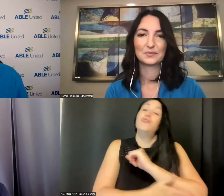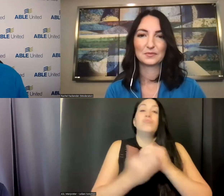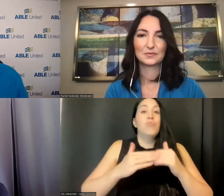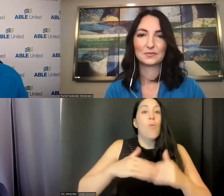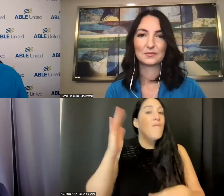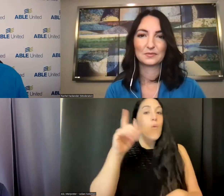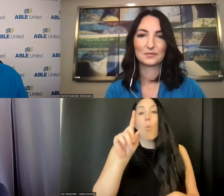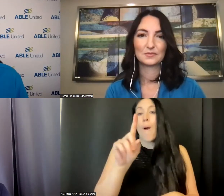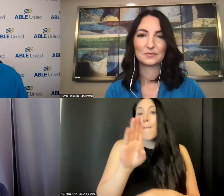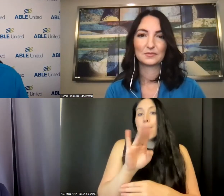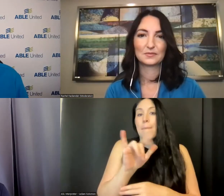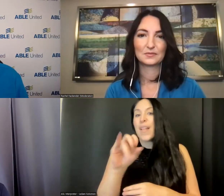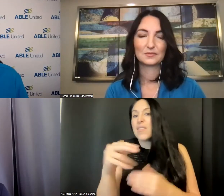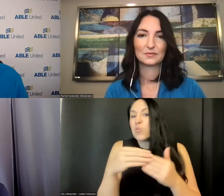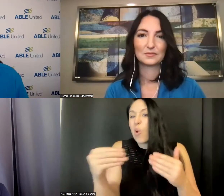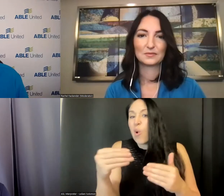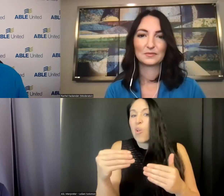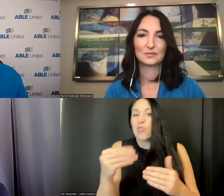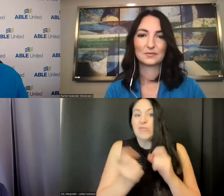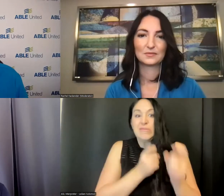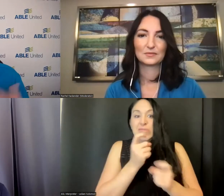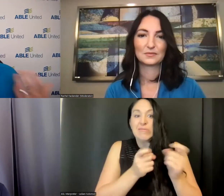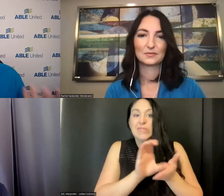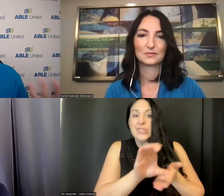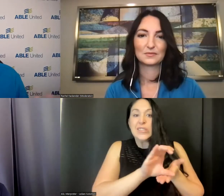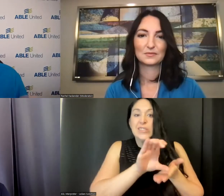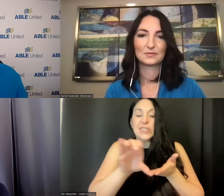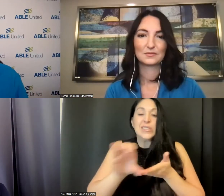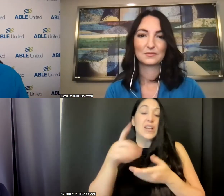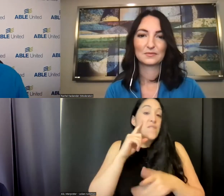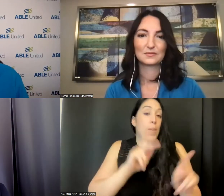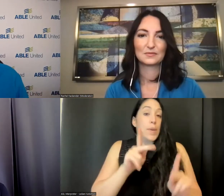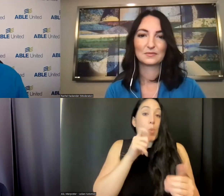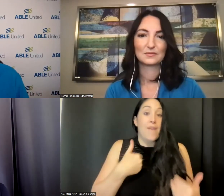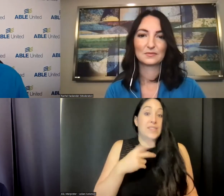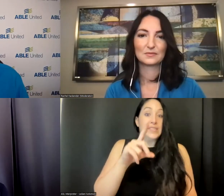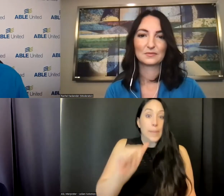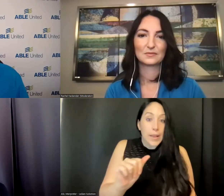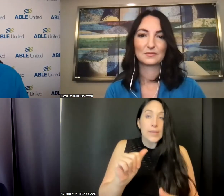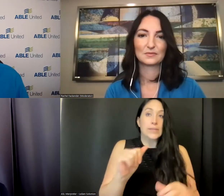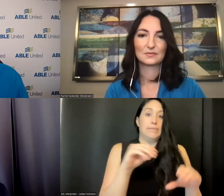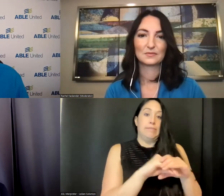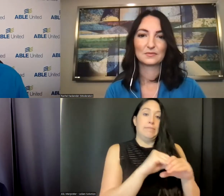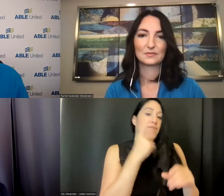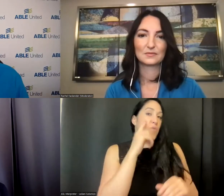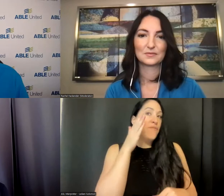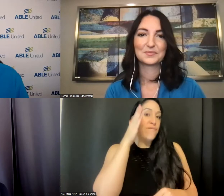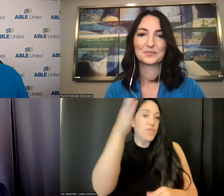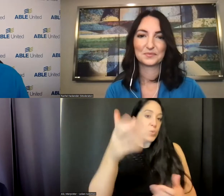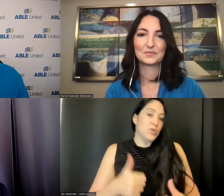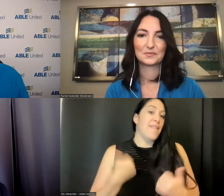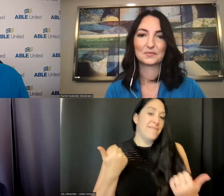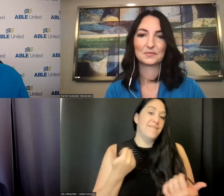across the country for individuals with disabilities who are saving for a better life experience, which is what the acronym ABLE stands